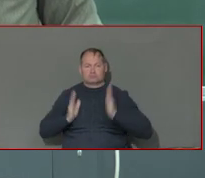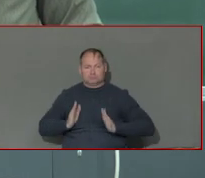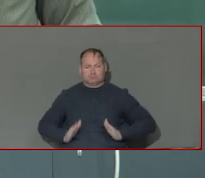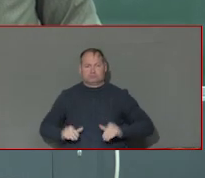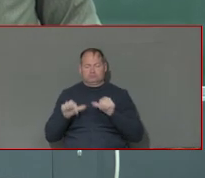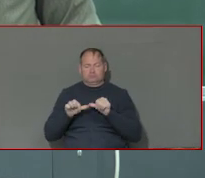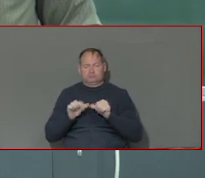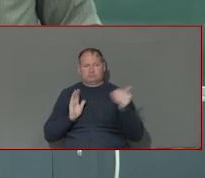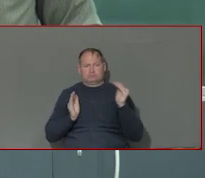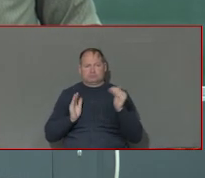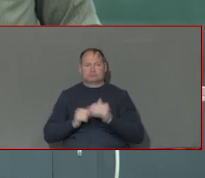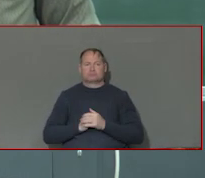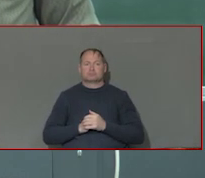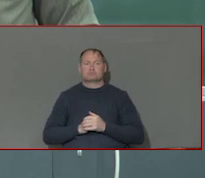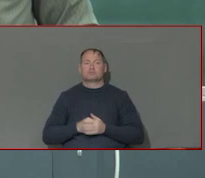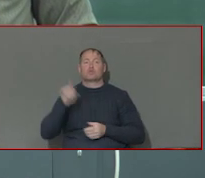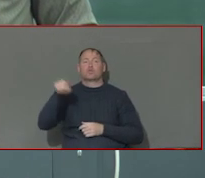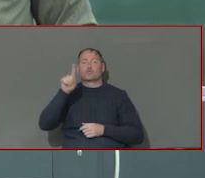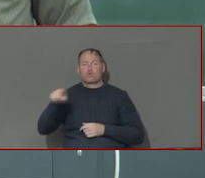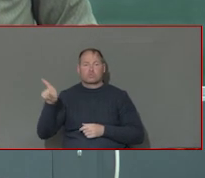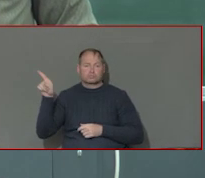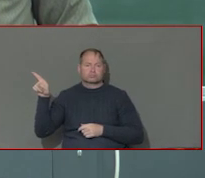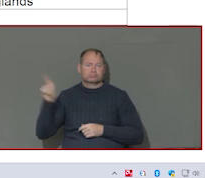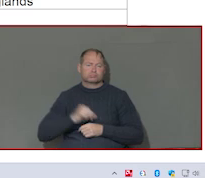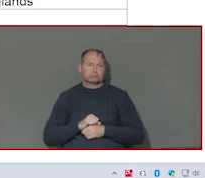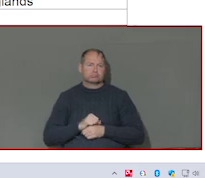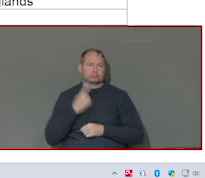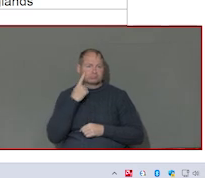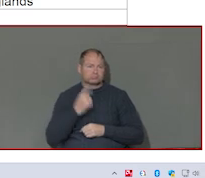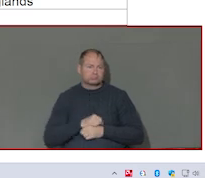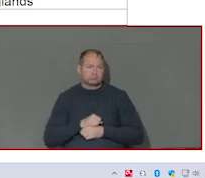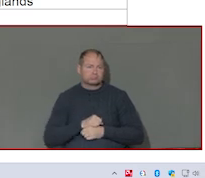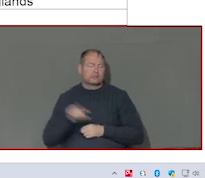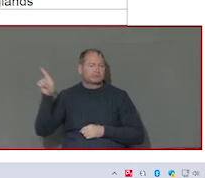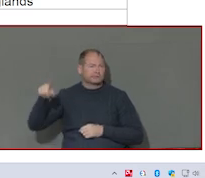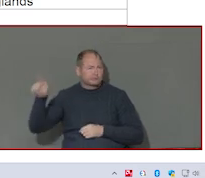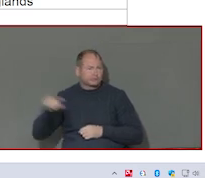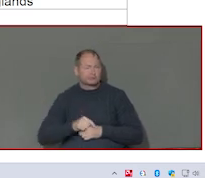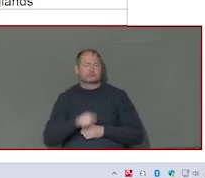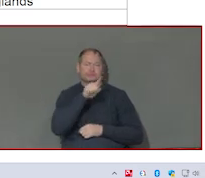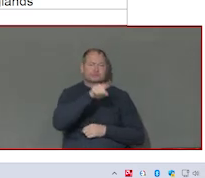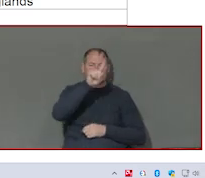size. The incorrect way is just writing large brain.